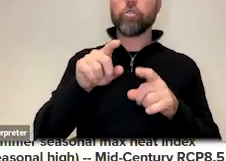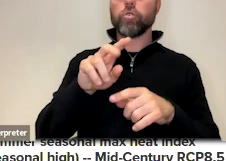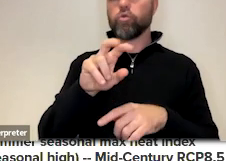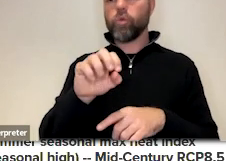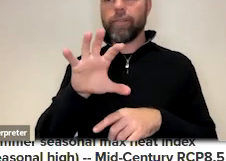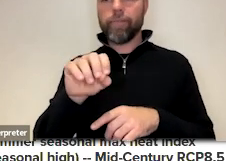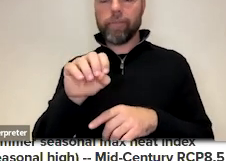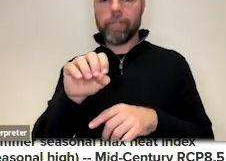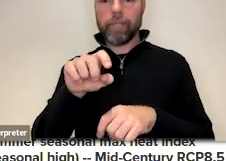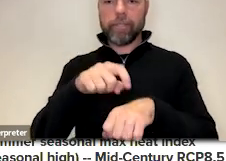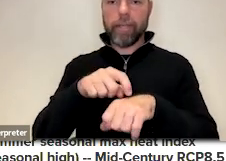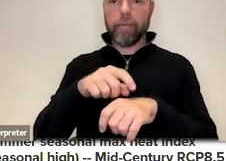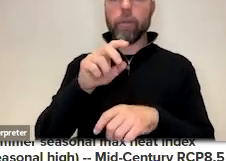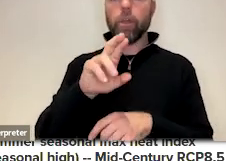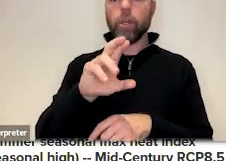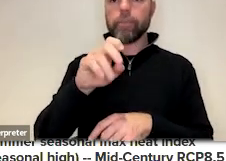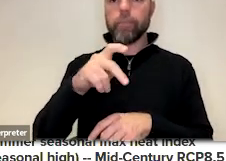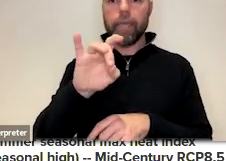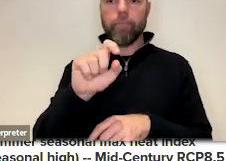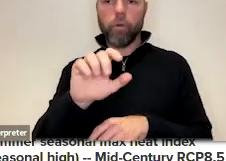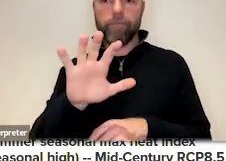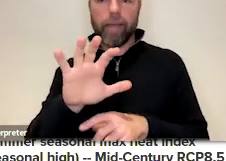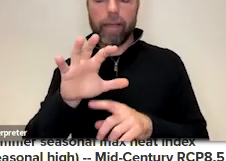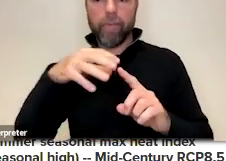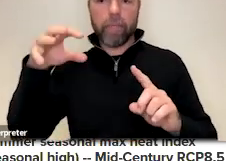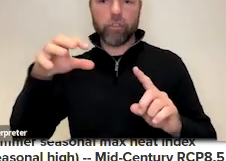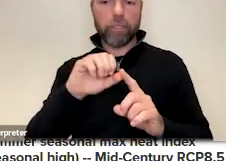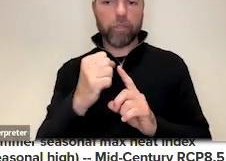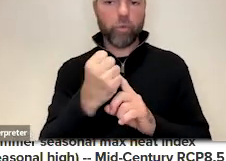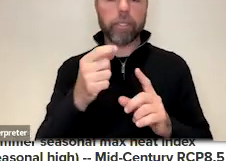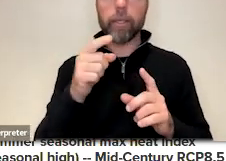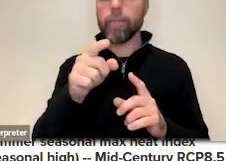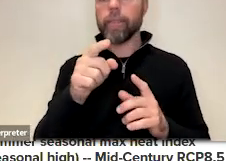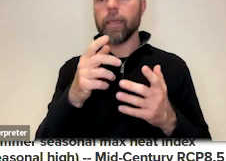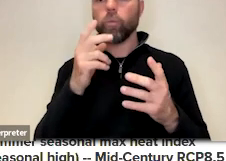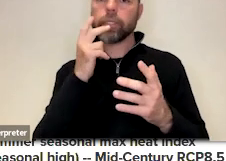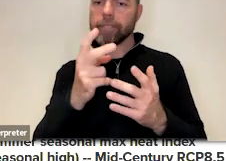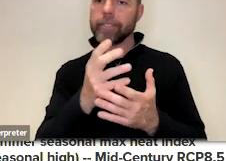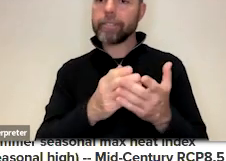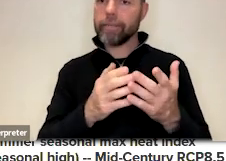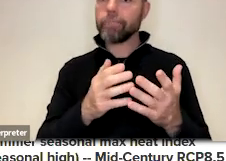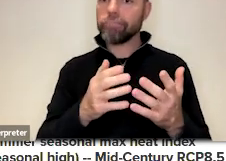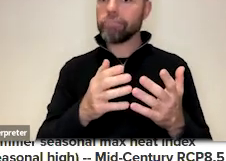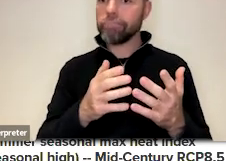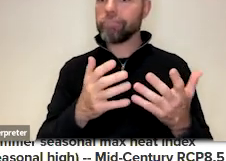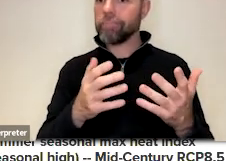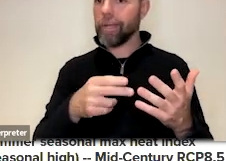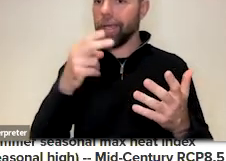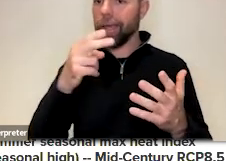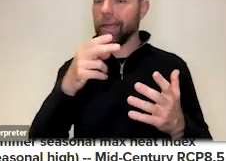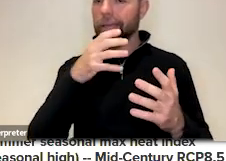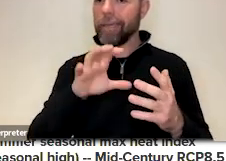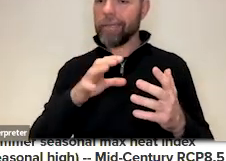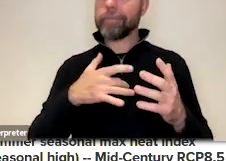for RCP 8.5 emission scenario. And we're seeing here that we're seeing some really high heat